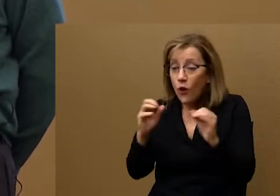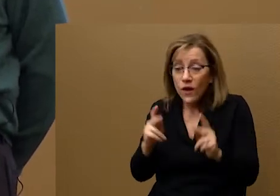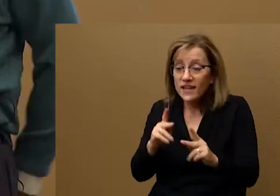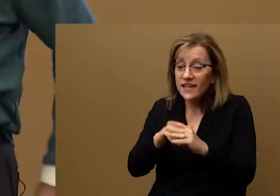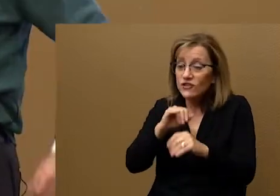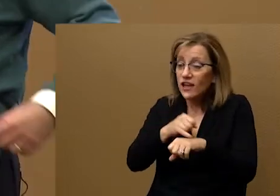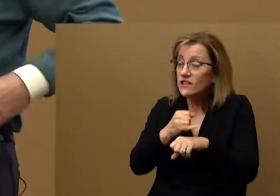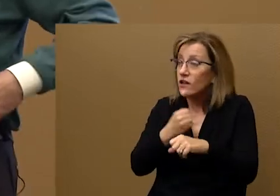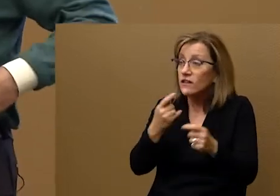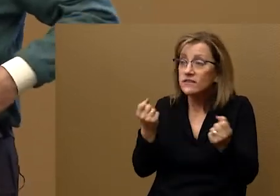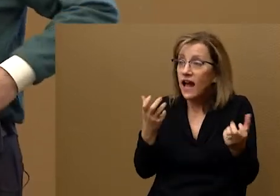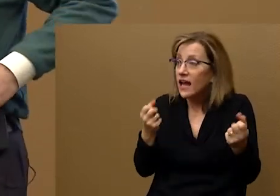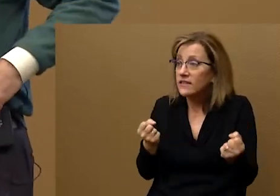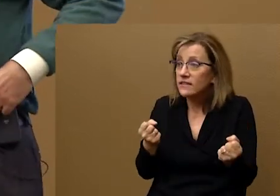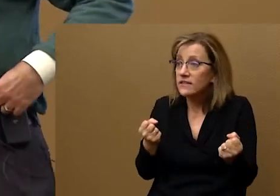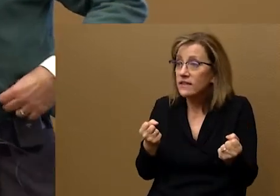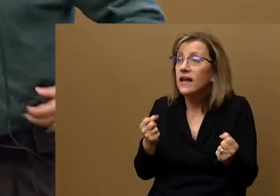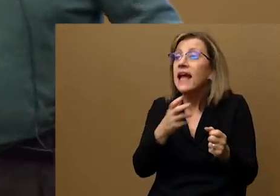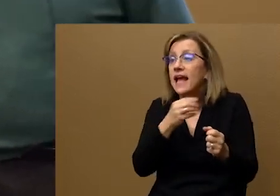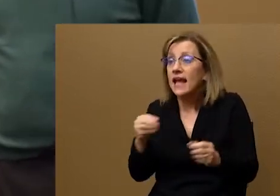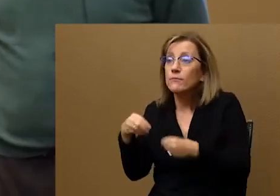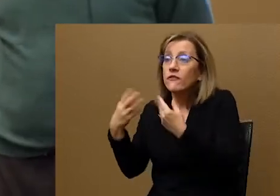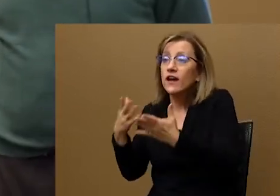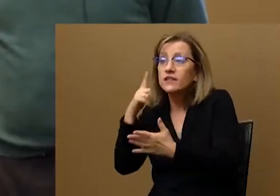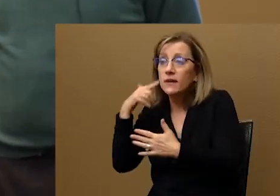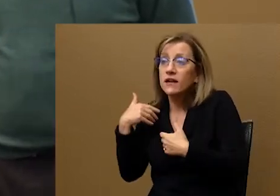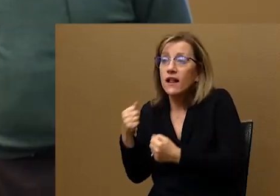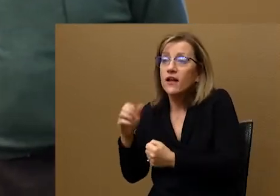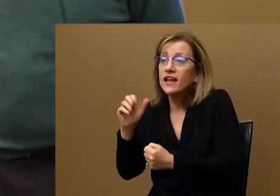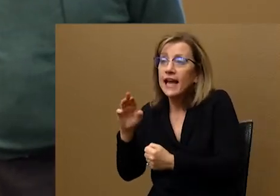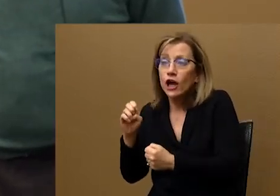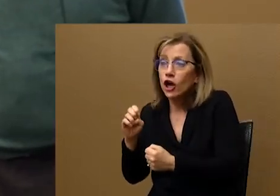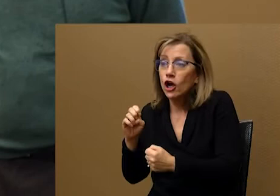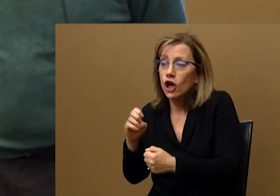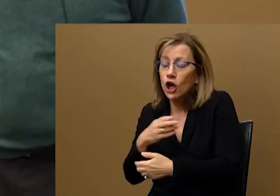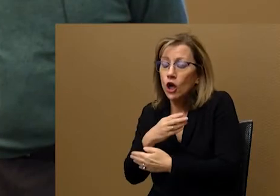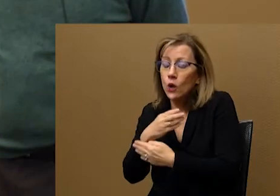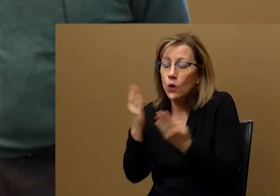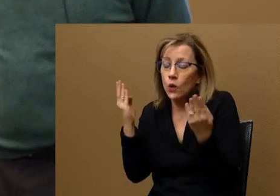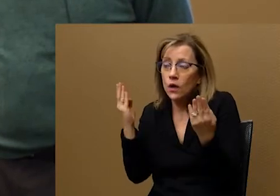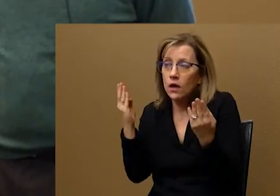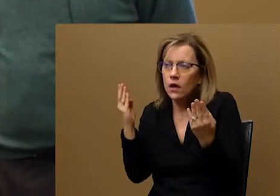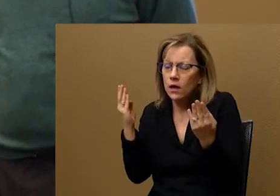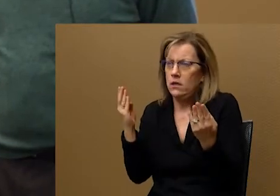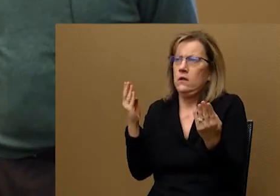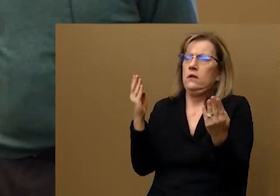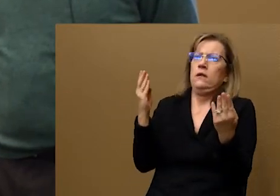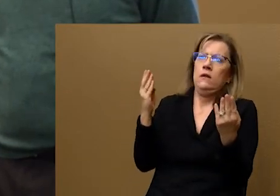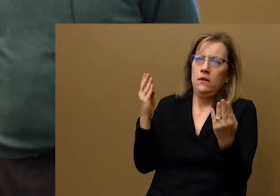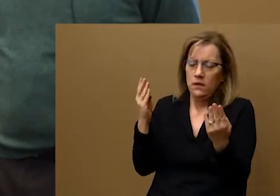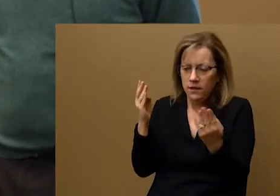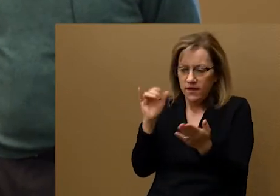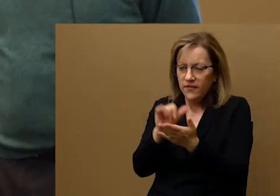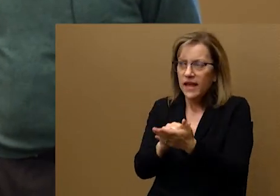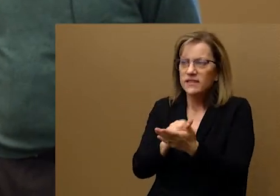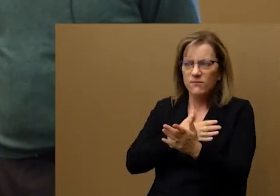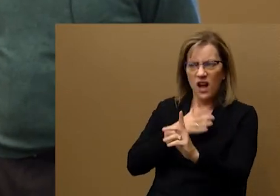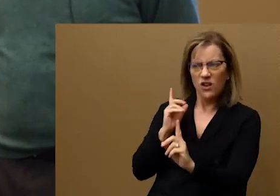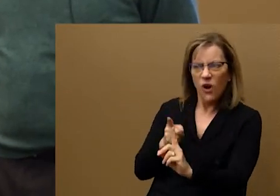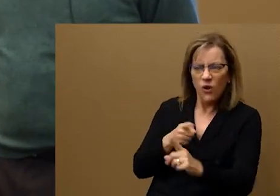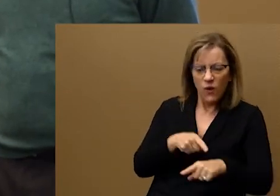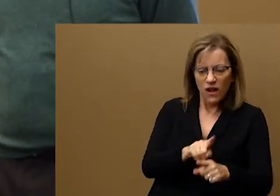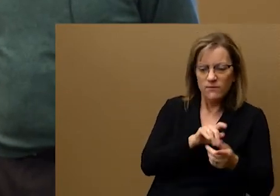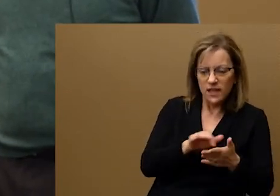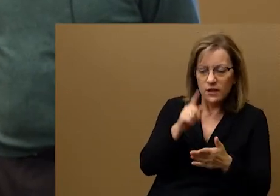in Jacksonville that signs along with providing mental health care. And so that was my goal when I was working